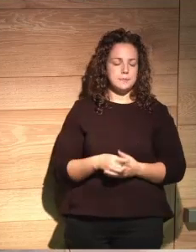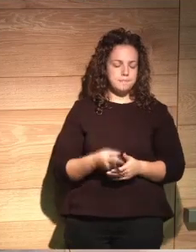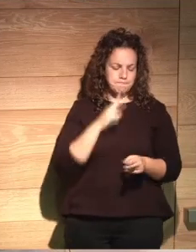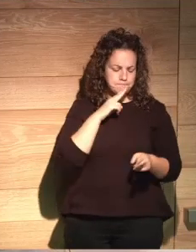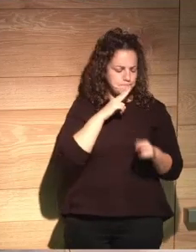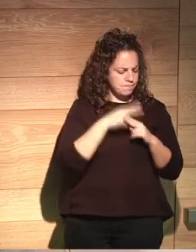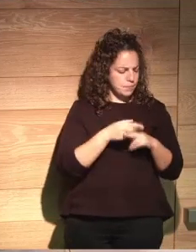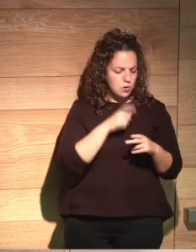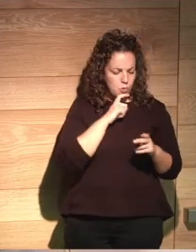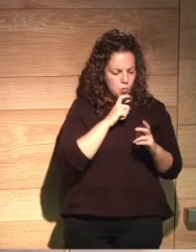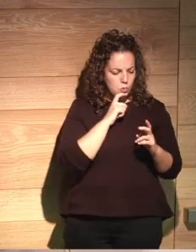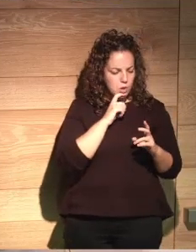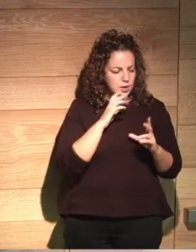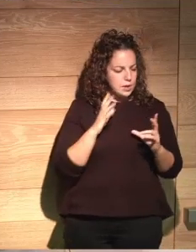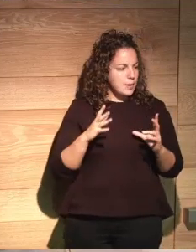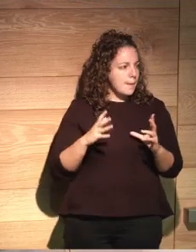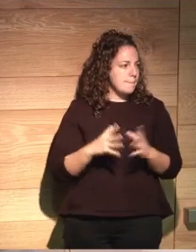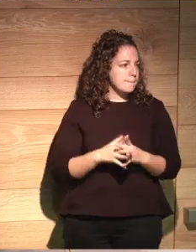the big,